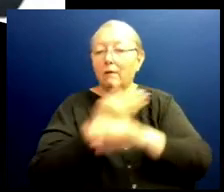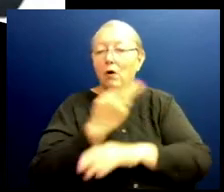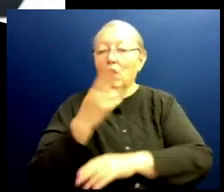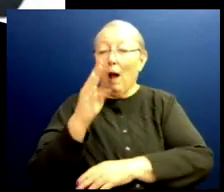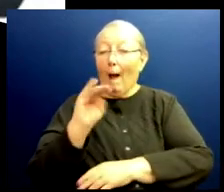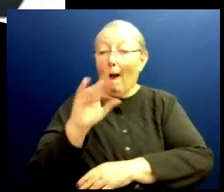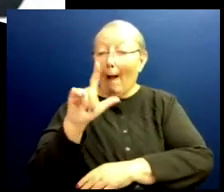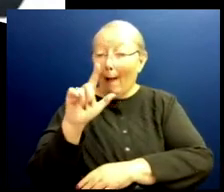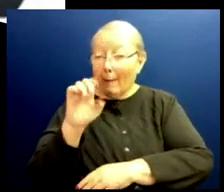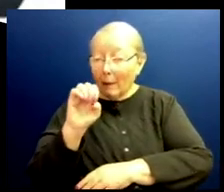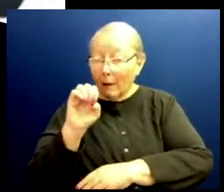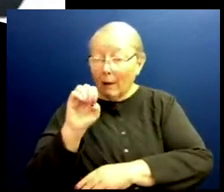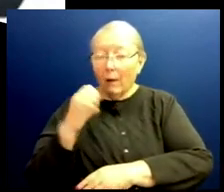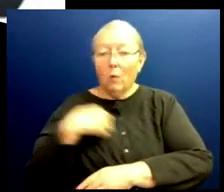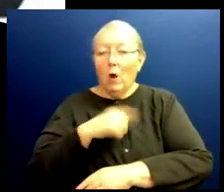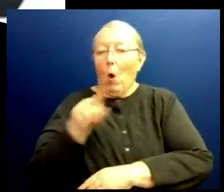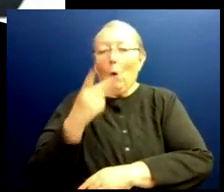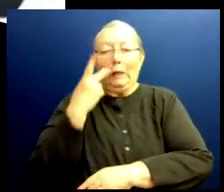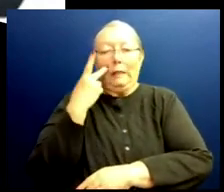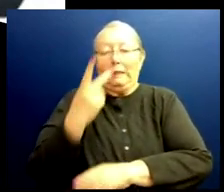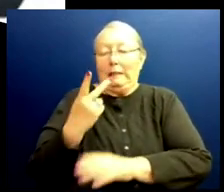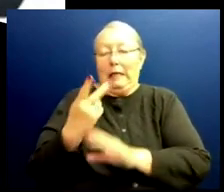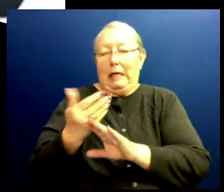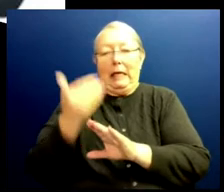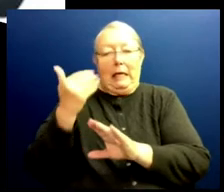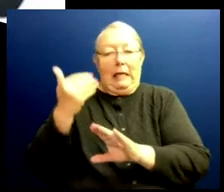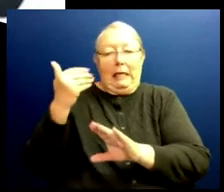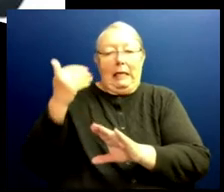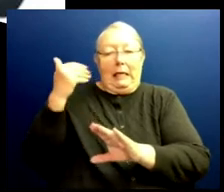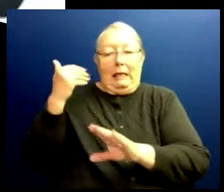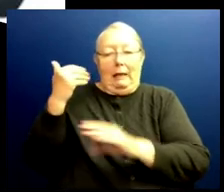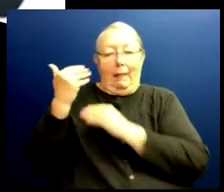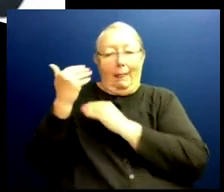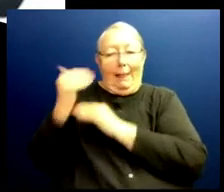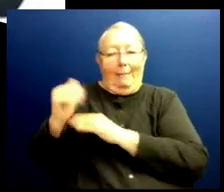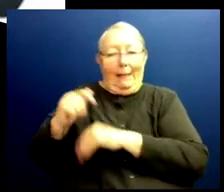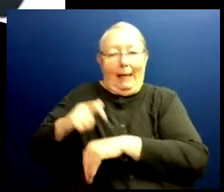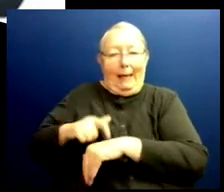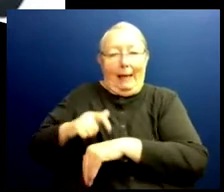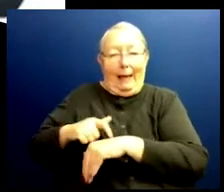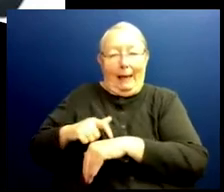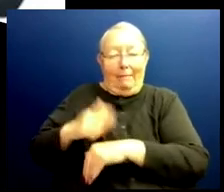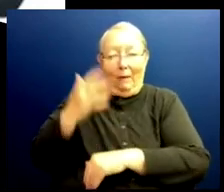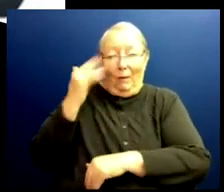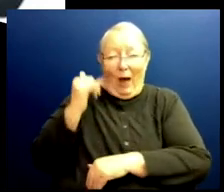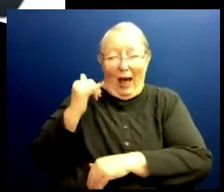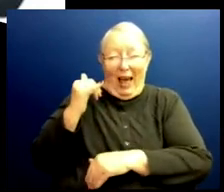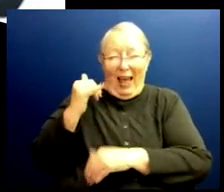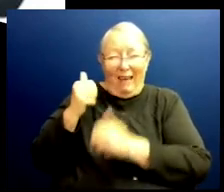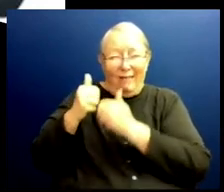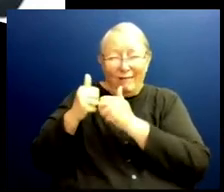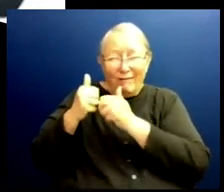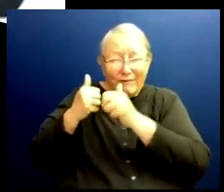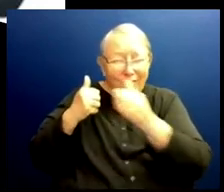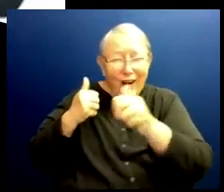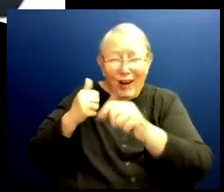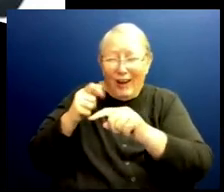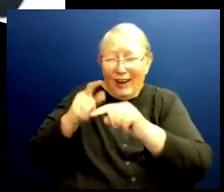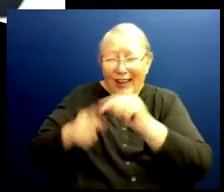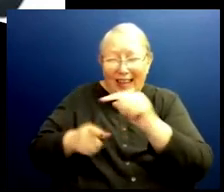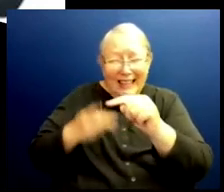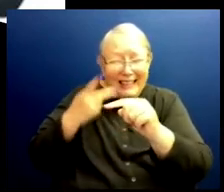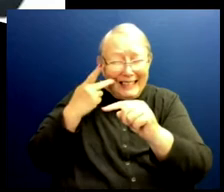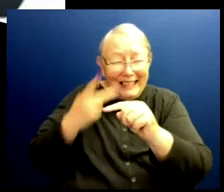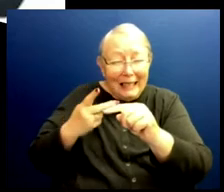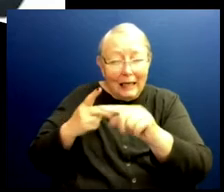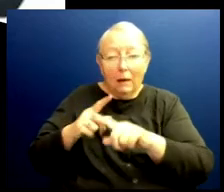into time only so far, just because the objects get too faint. But Hubble has enabled us to peer